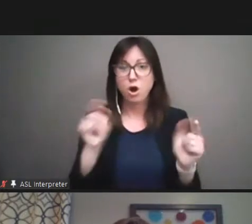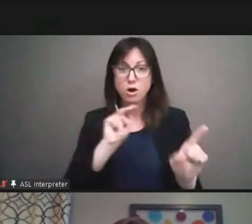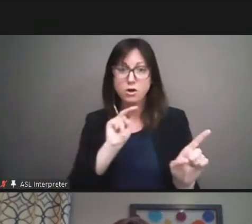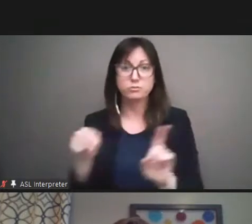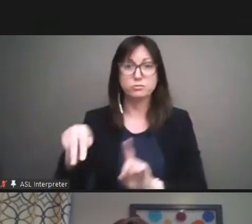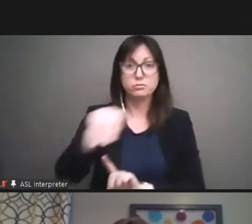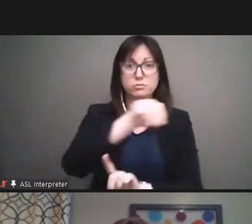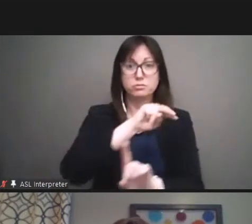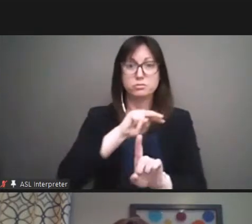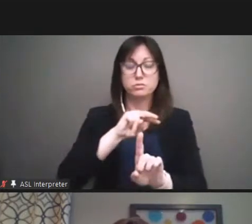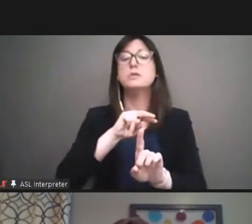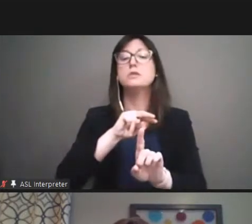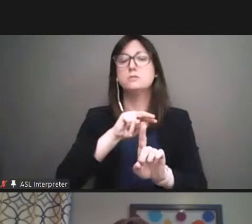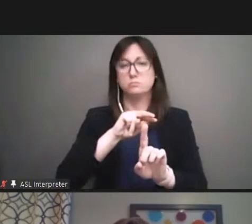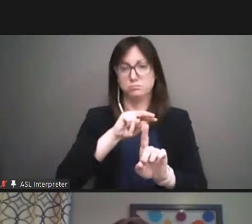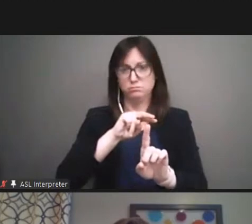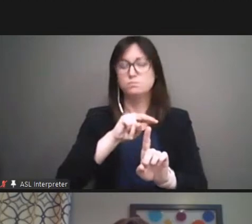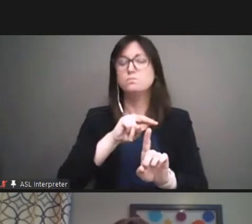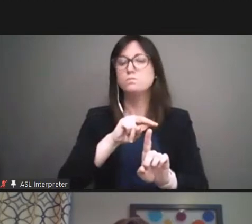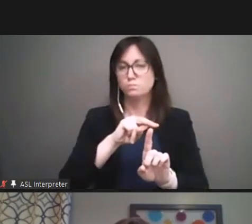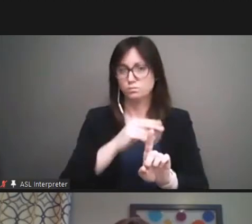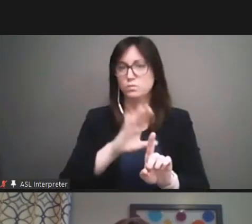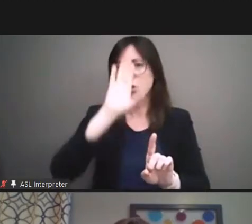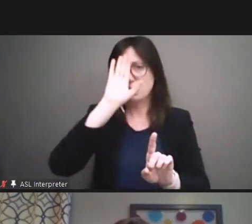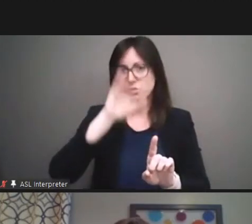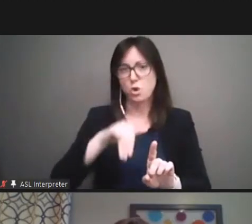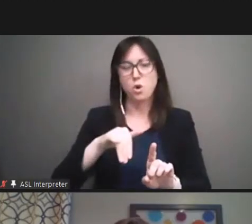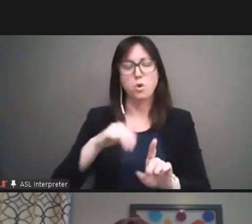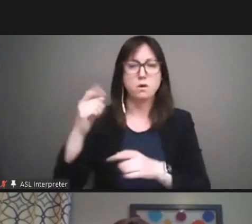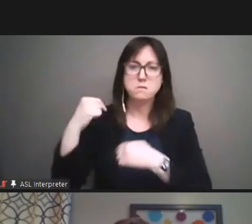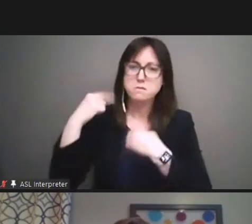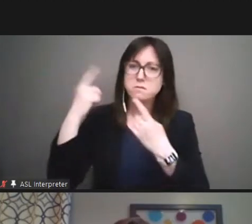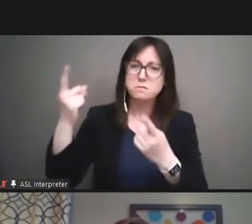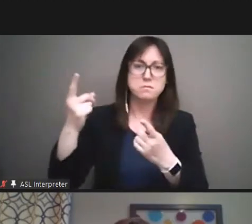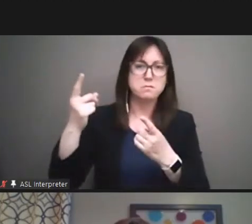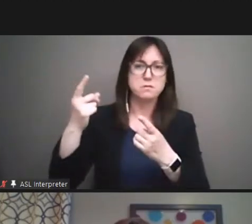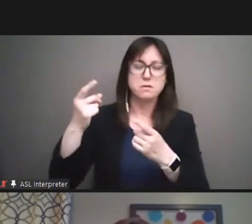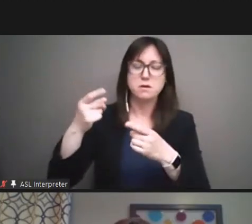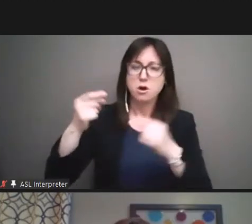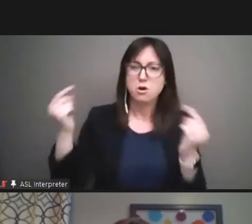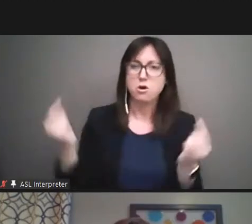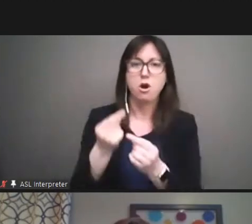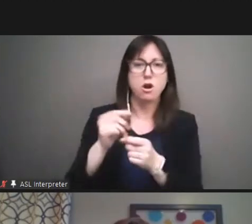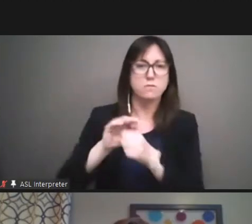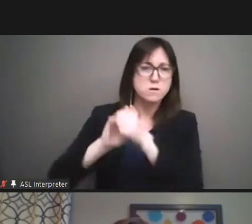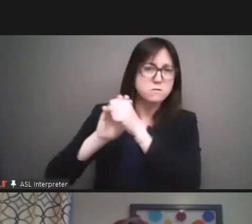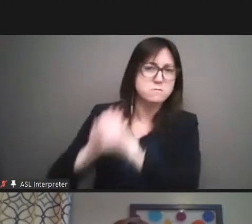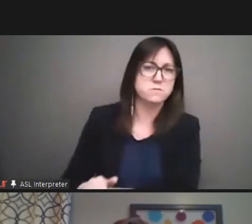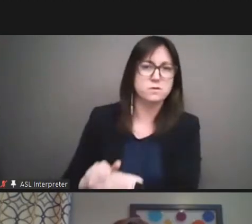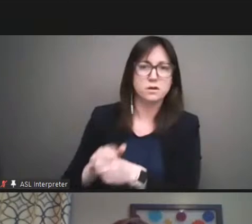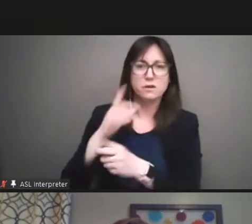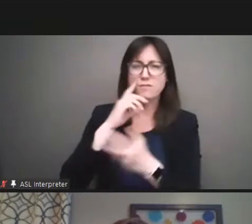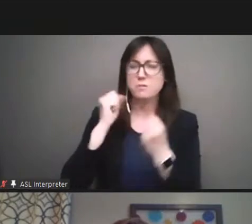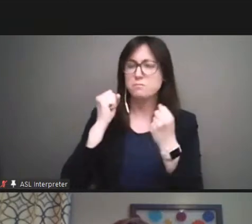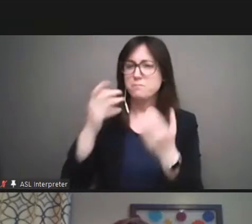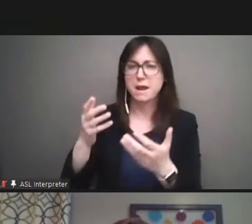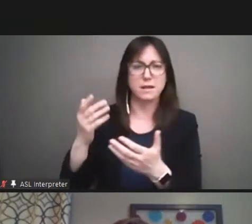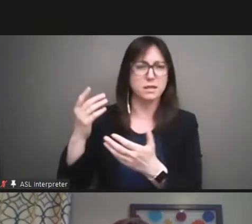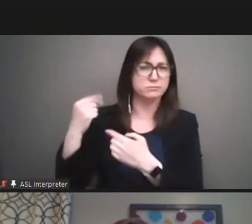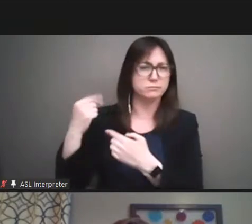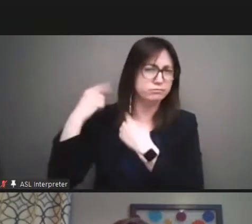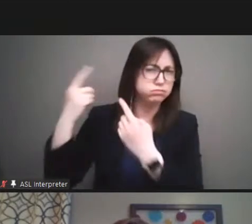equal understanding of the level of harm that was committed against, different groups. And so I was really thinking about